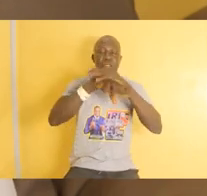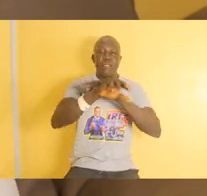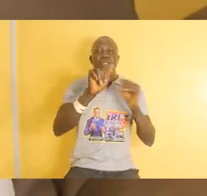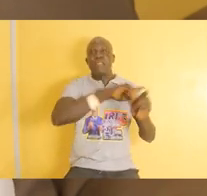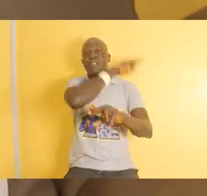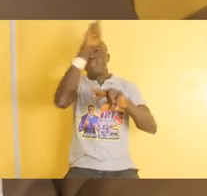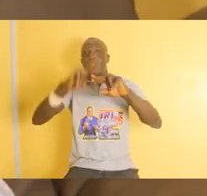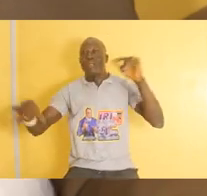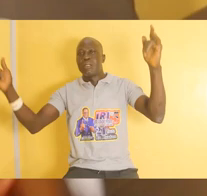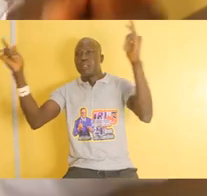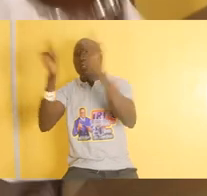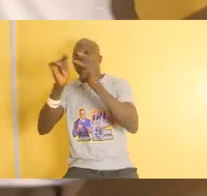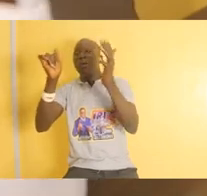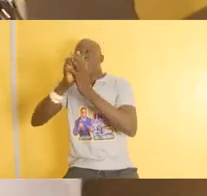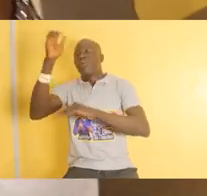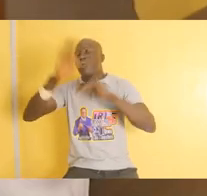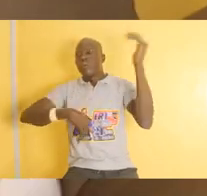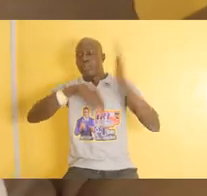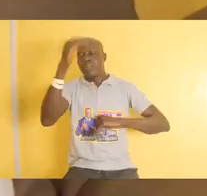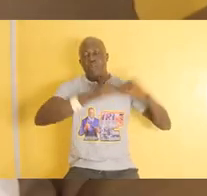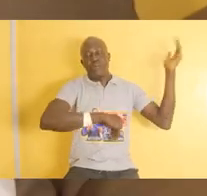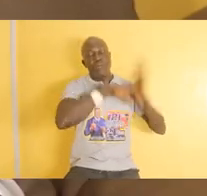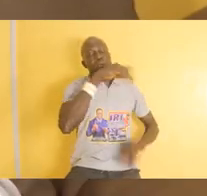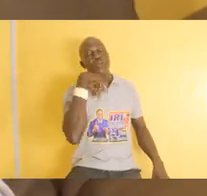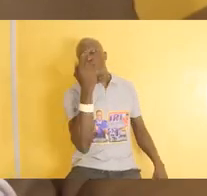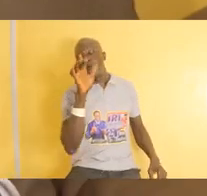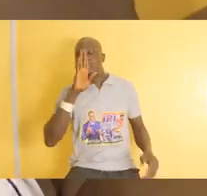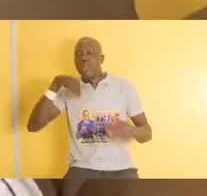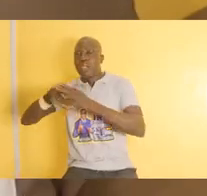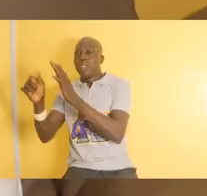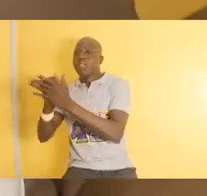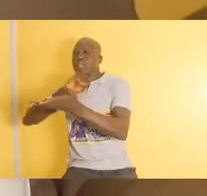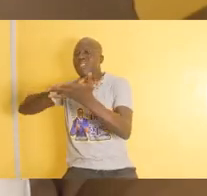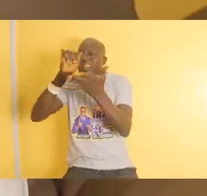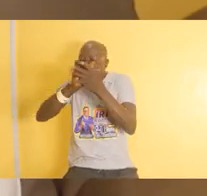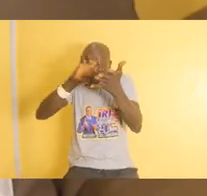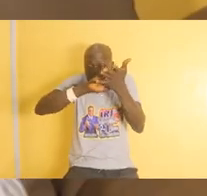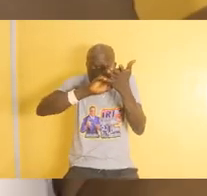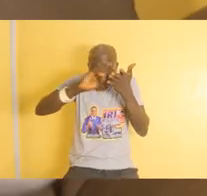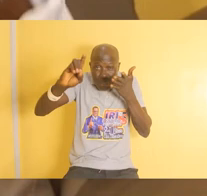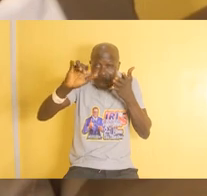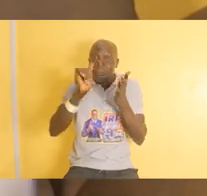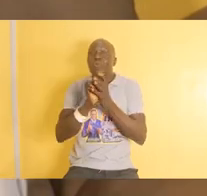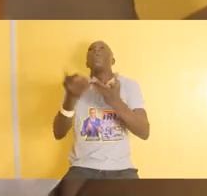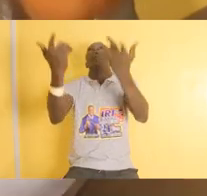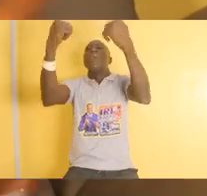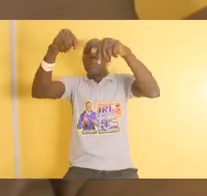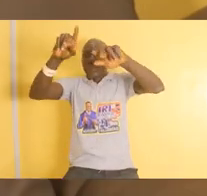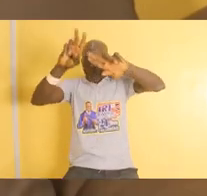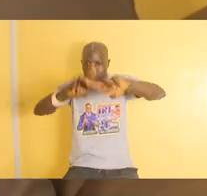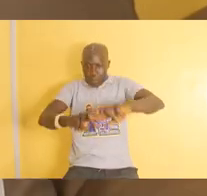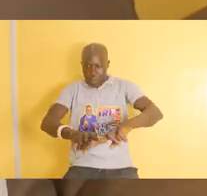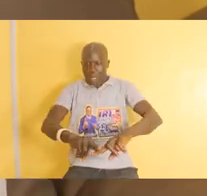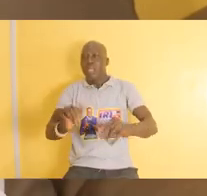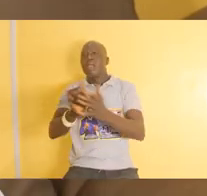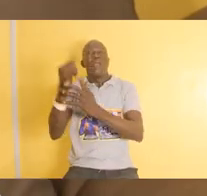national camp. As our national camp. But we'll be able to support them. Wherever you may be, I've told you yes, before. Last week, in here. That was set up party. What takusibe. Come and stay